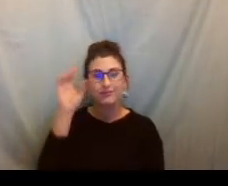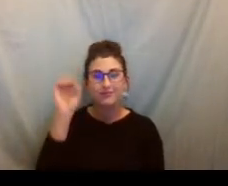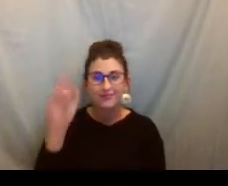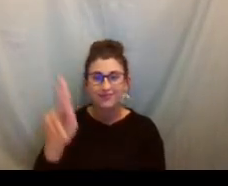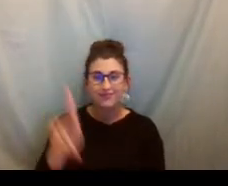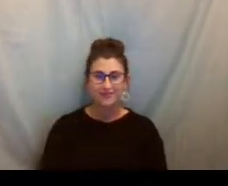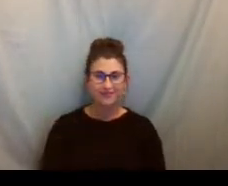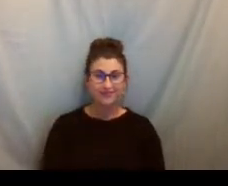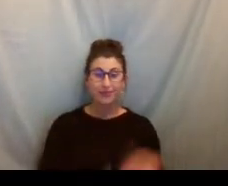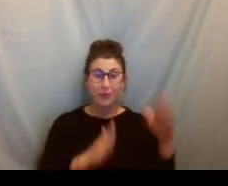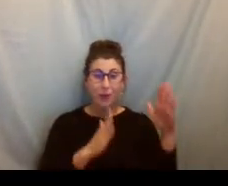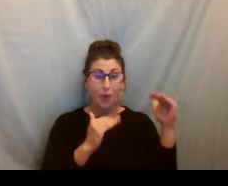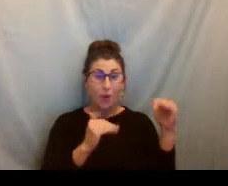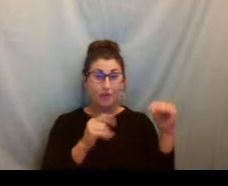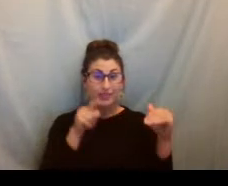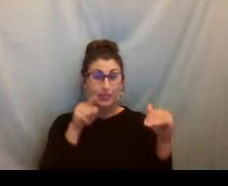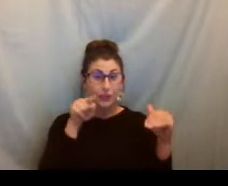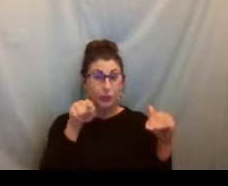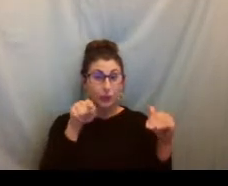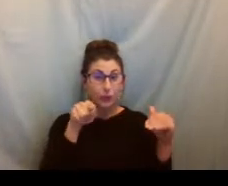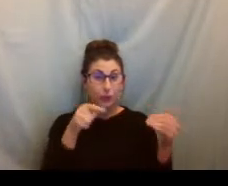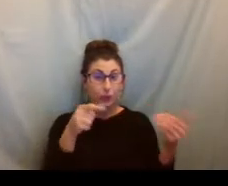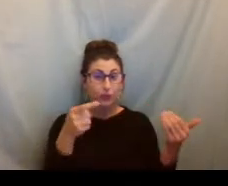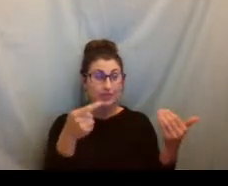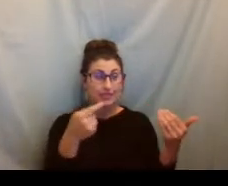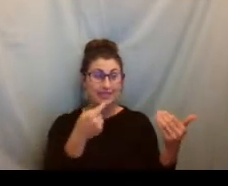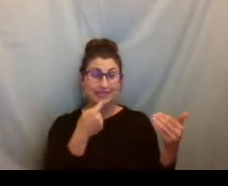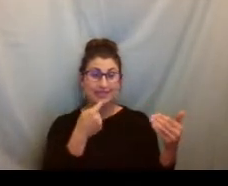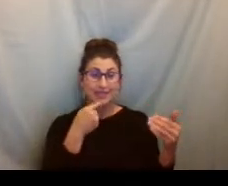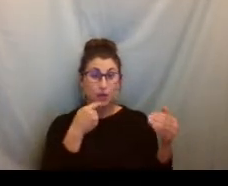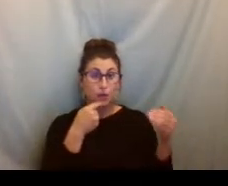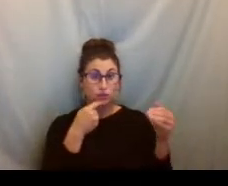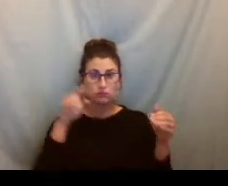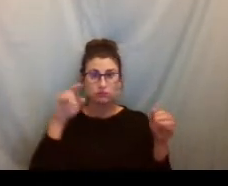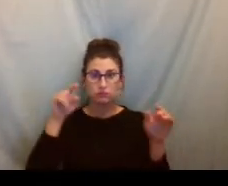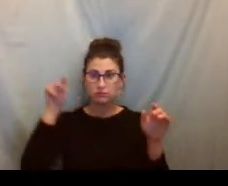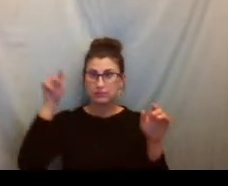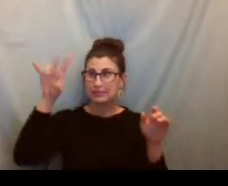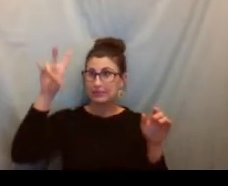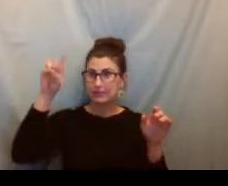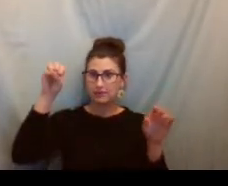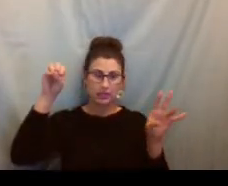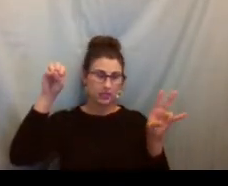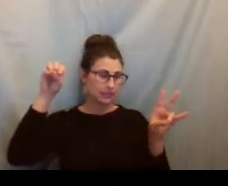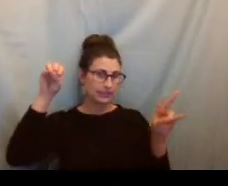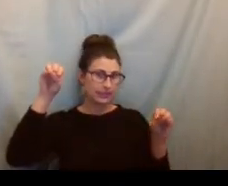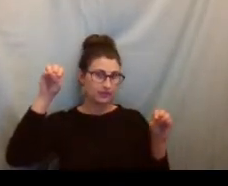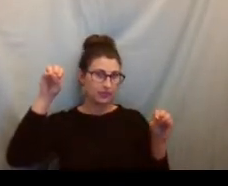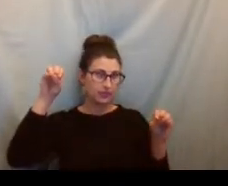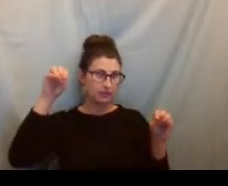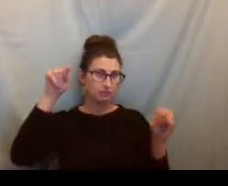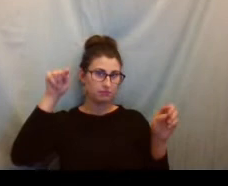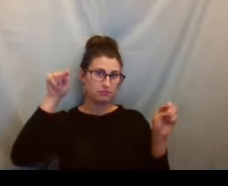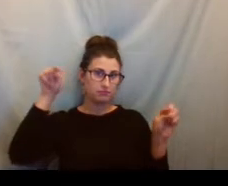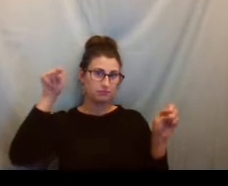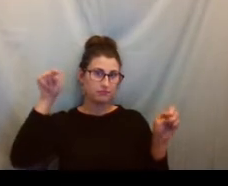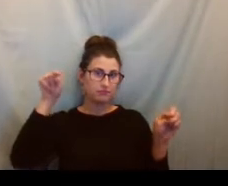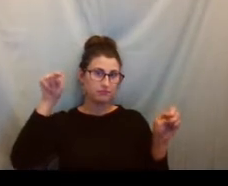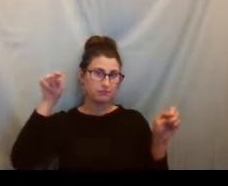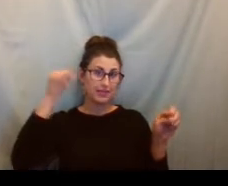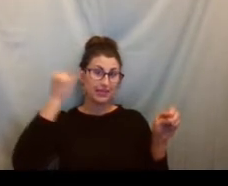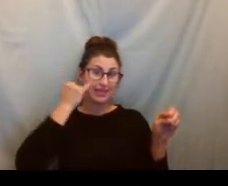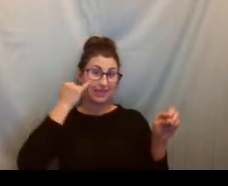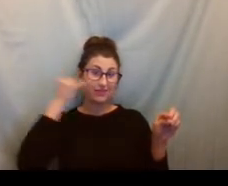All right, so hopefully you said this was 70 degrees. All right, if this is 70 and